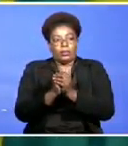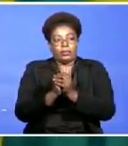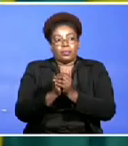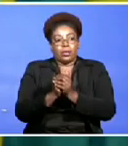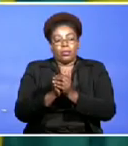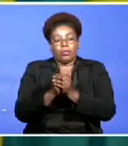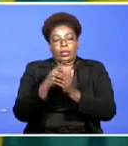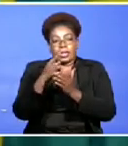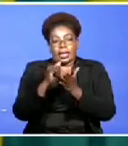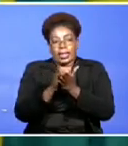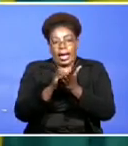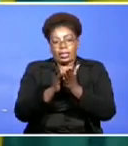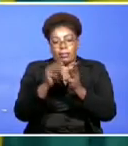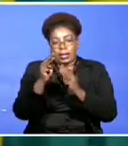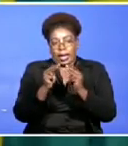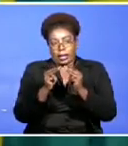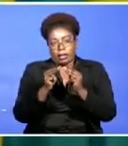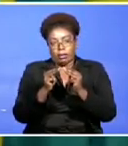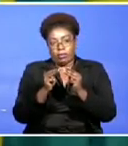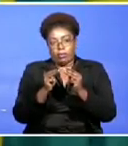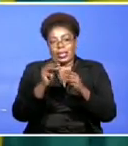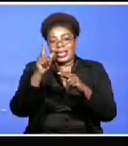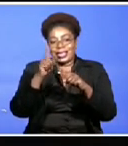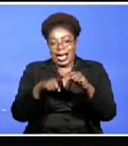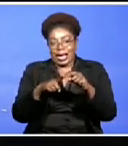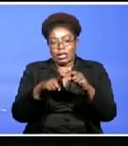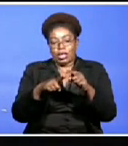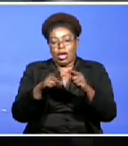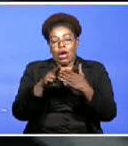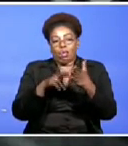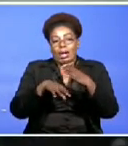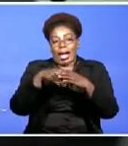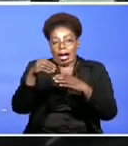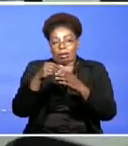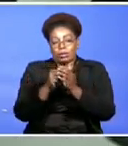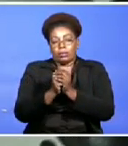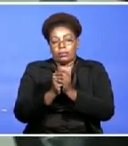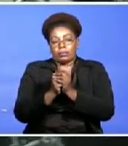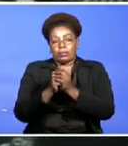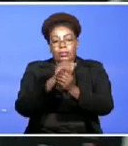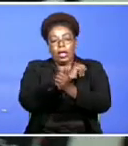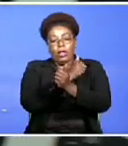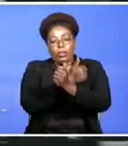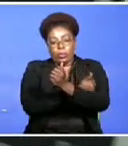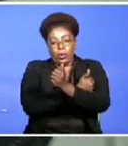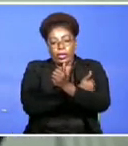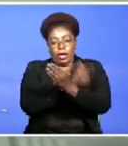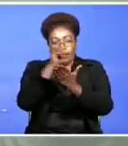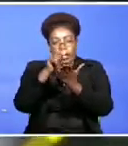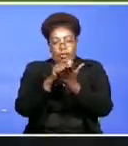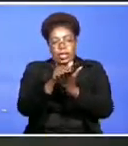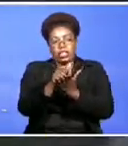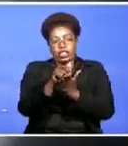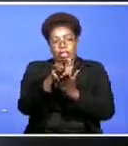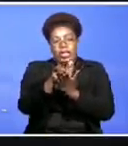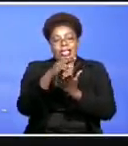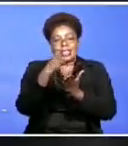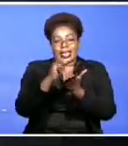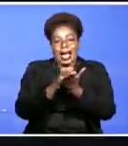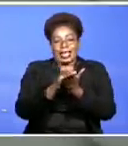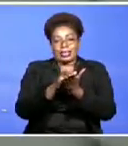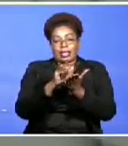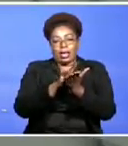rule out mechanical, but like I said, we can't at this time. Director of Civil Aviation Authority Captain Charles Benneby confirmed that the pilot did